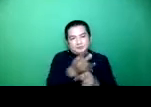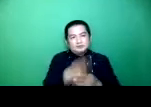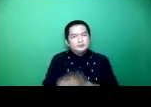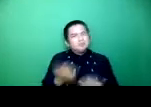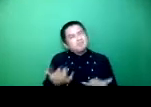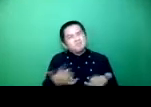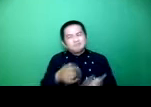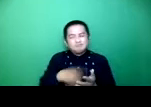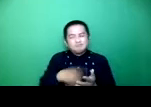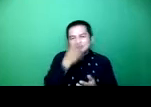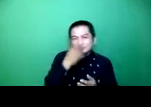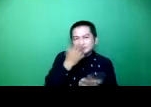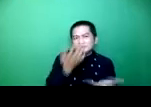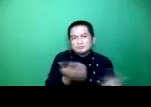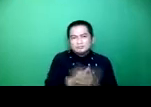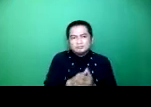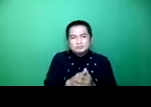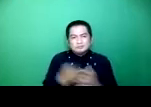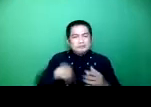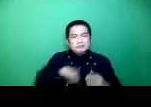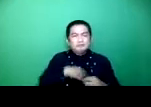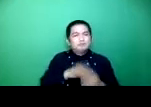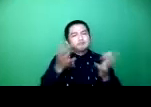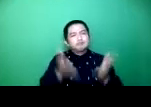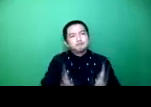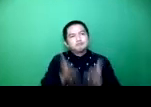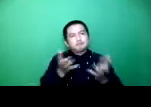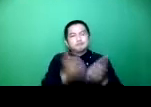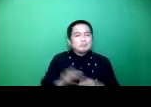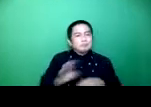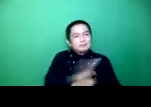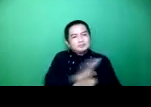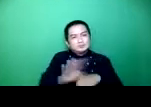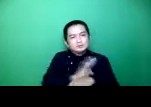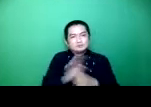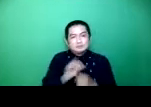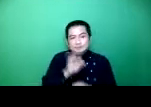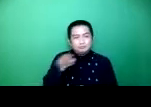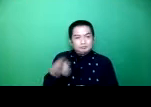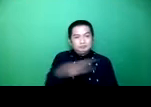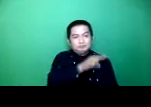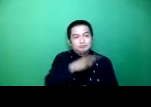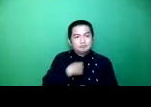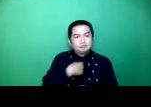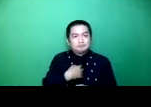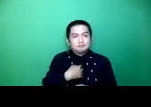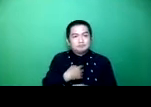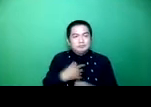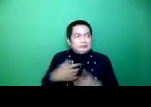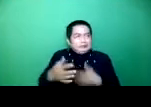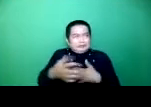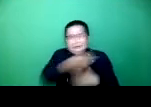because we interact with a lot of digital systems. And if you are, no, it doesn't even matter what age you